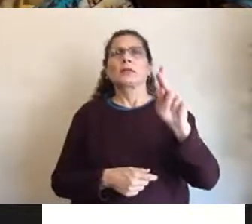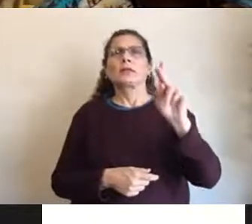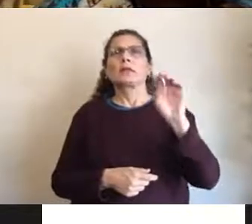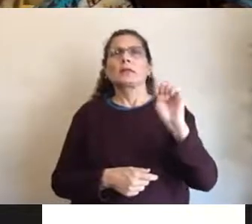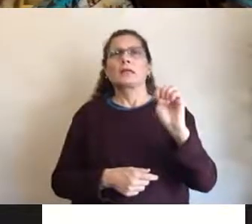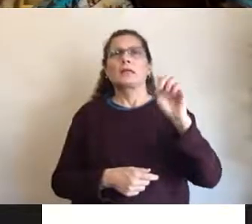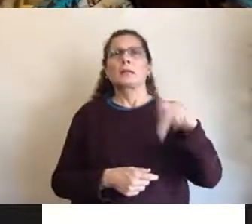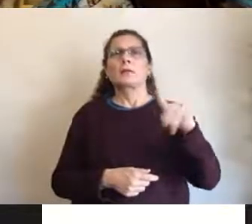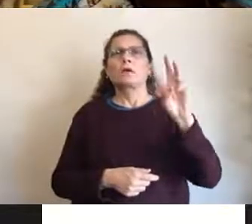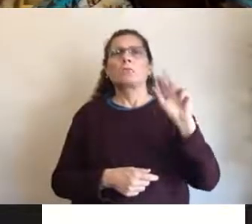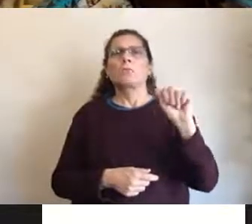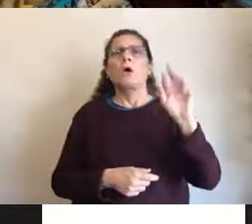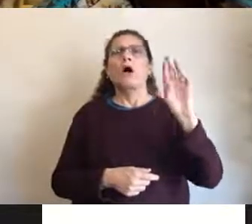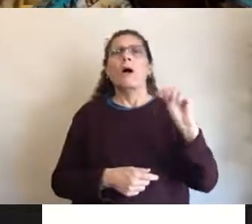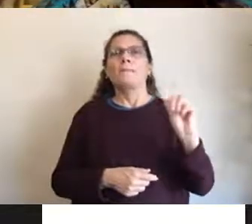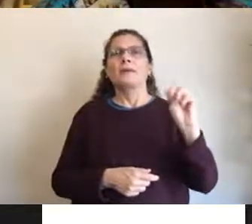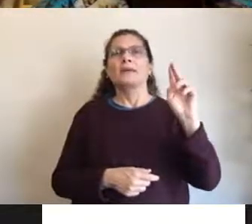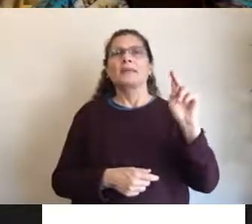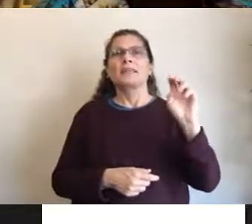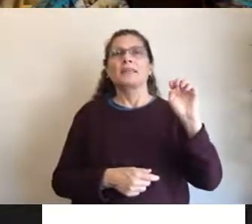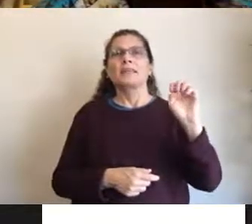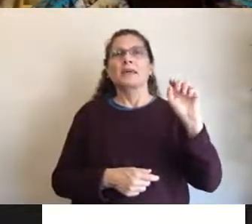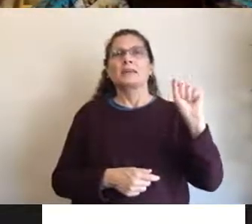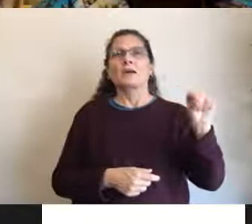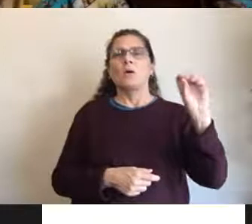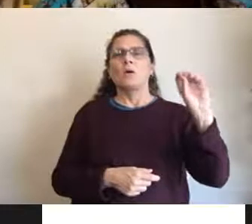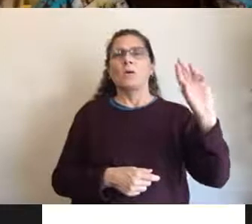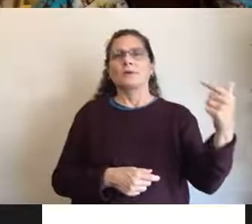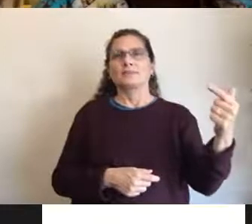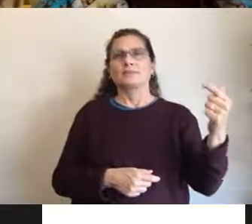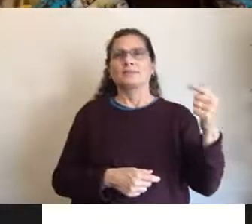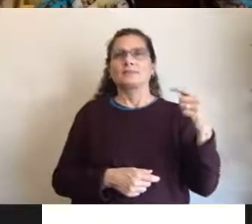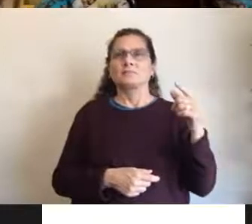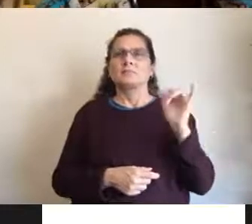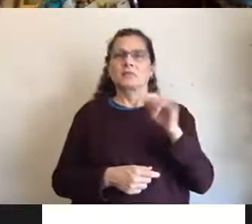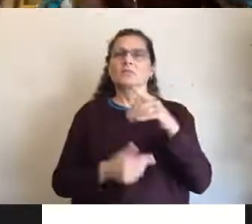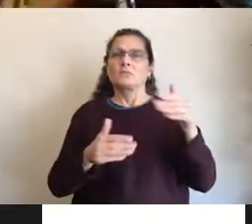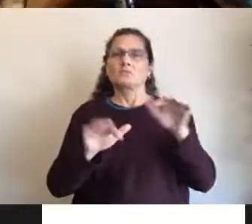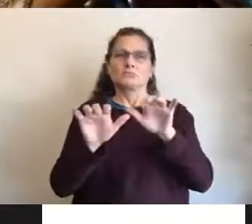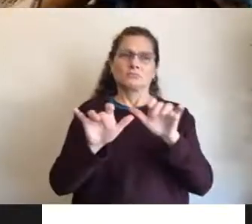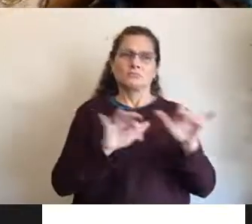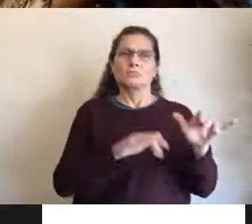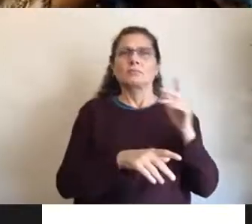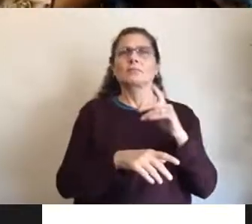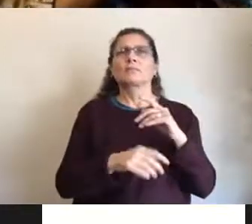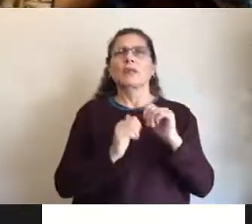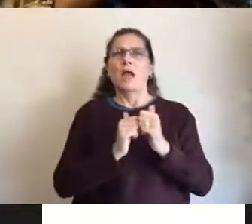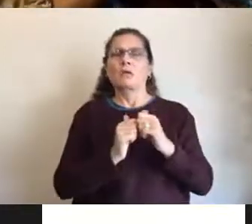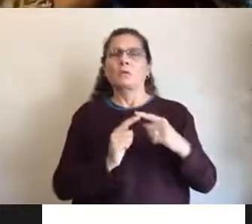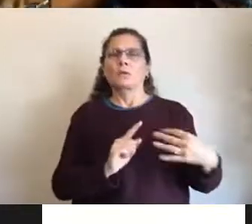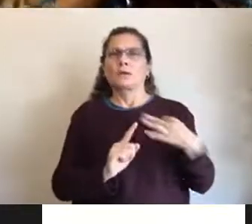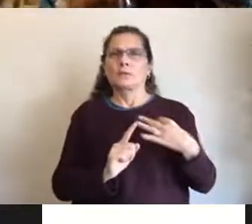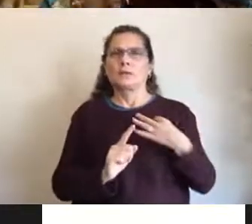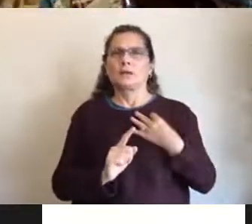Energy Assistance Program, you can also access additional energy saving and money saving programs. And these programs include furnace repair